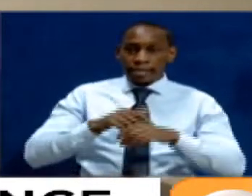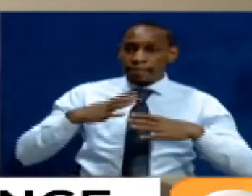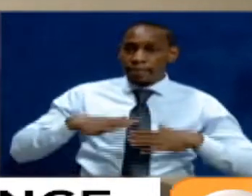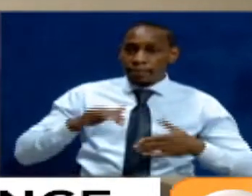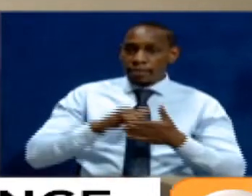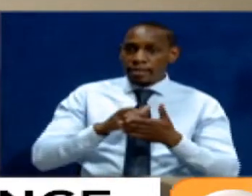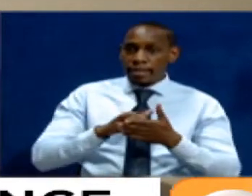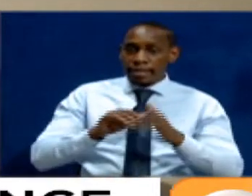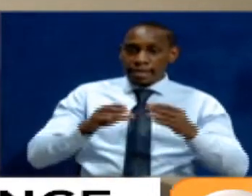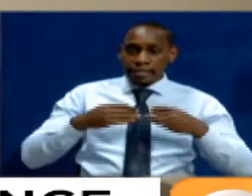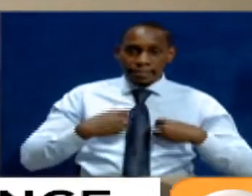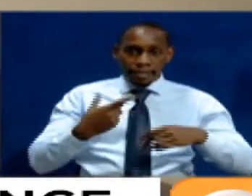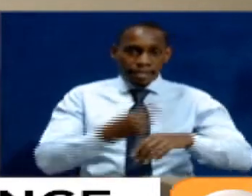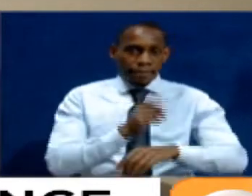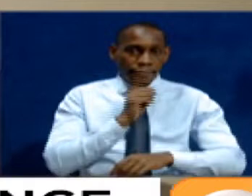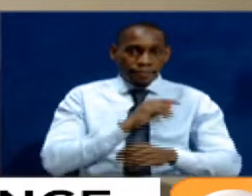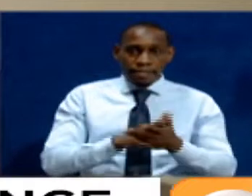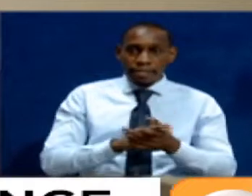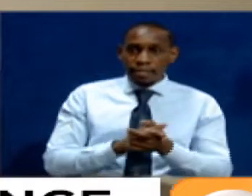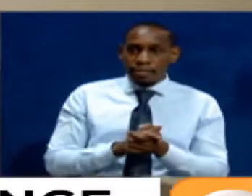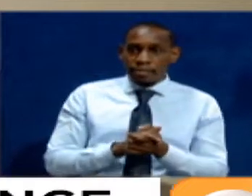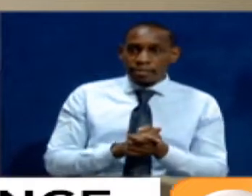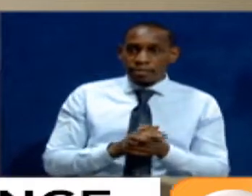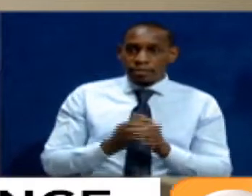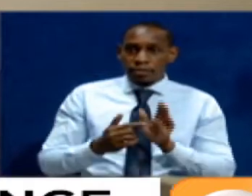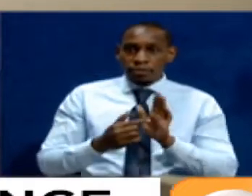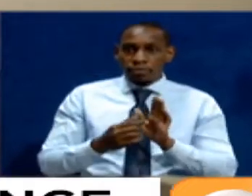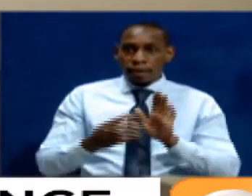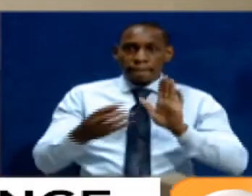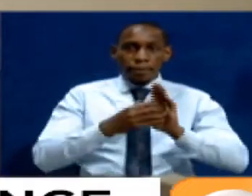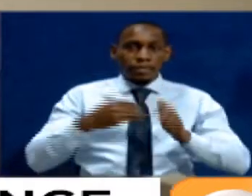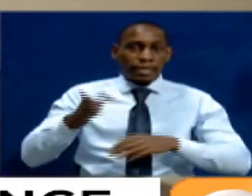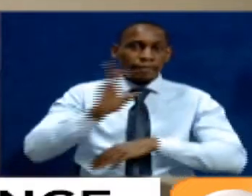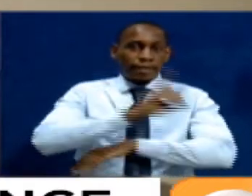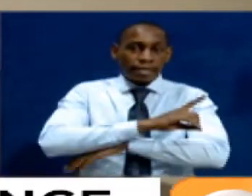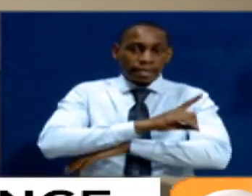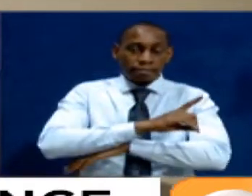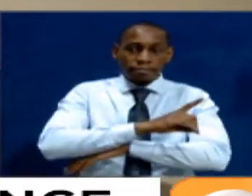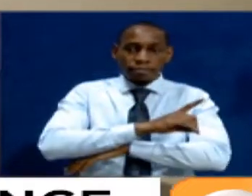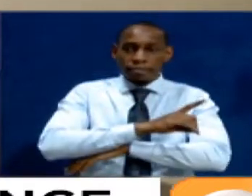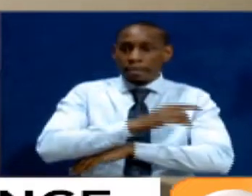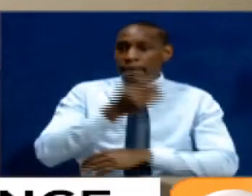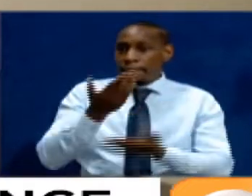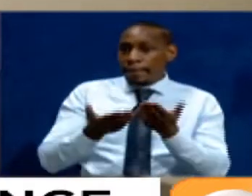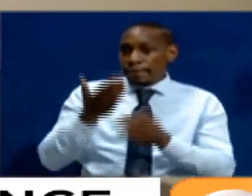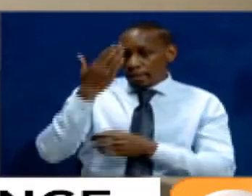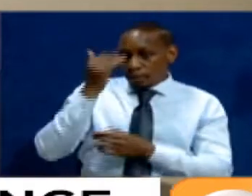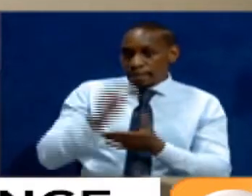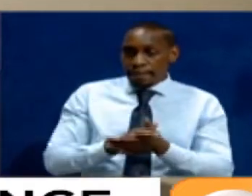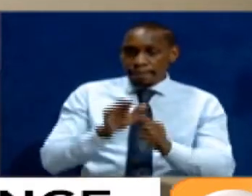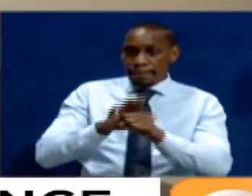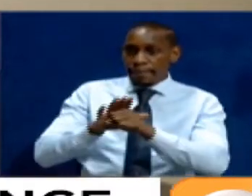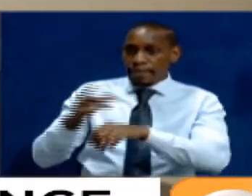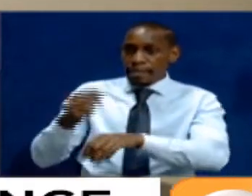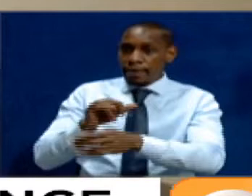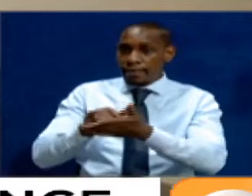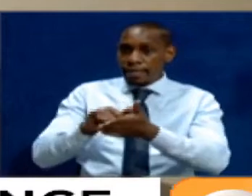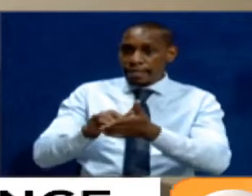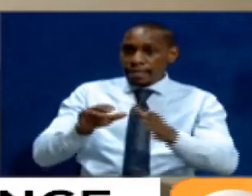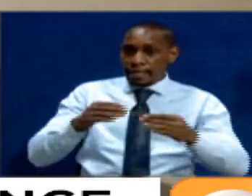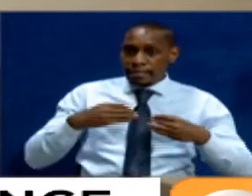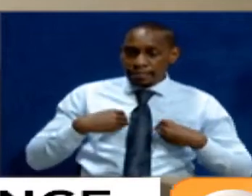people who have received the vaccine start putting up daily updates every other day. Maybe it's because most of the vaccines we